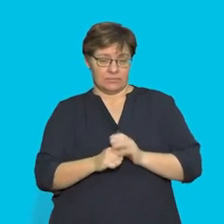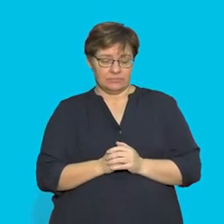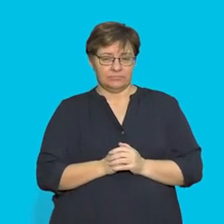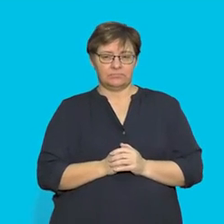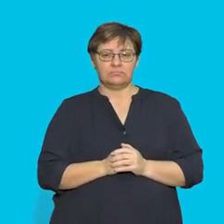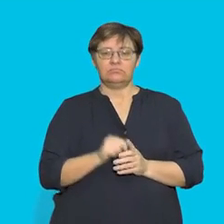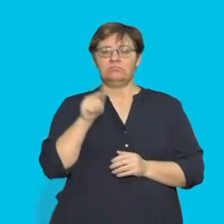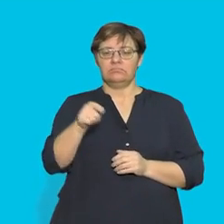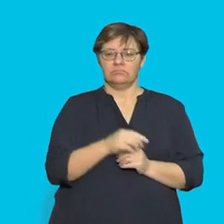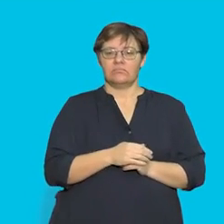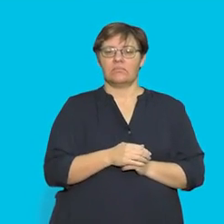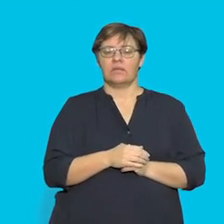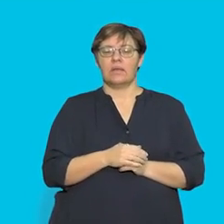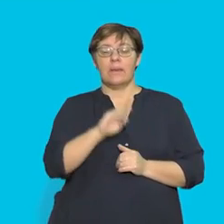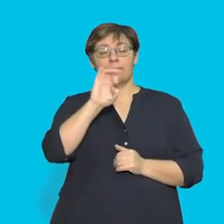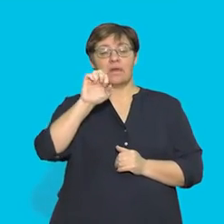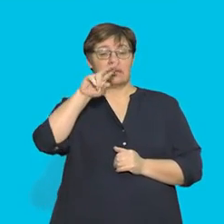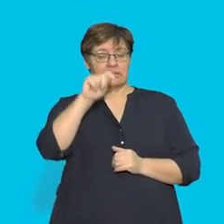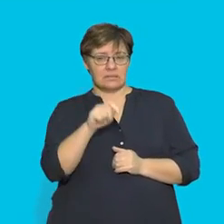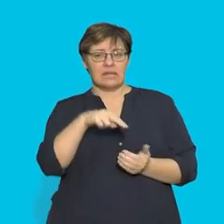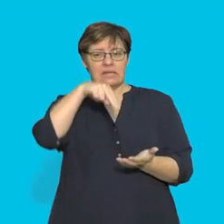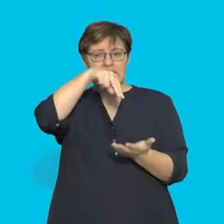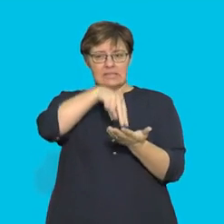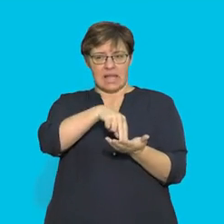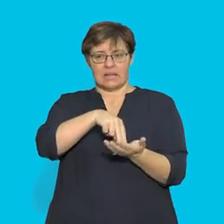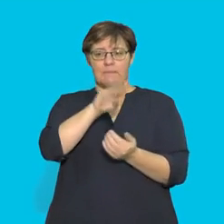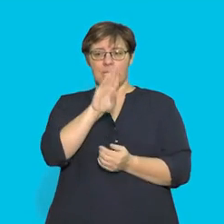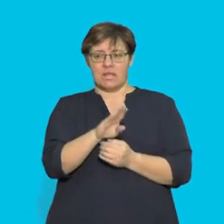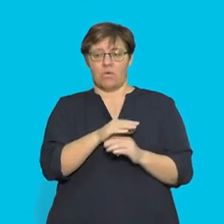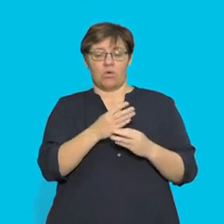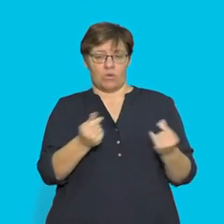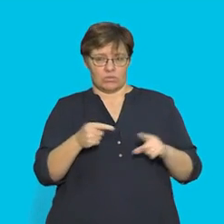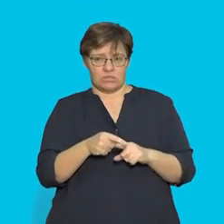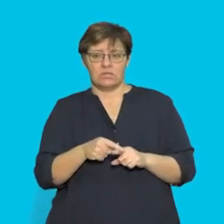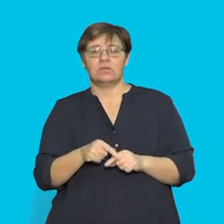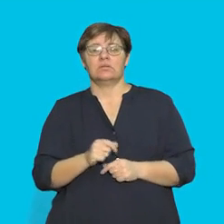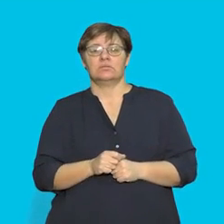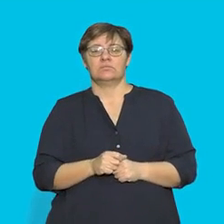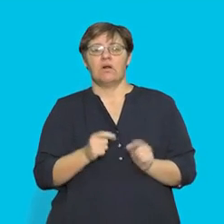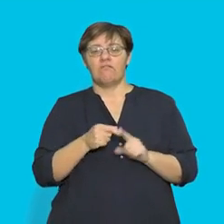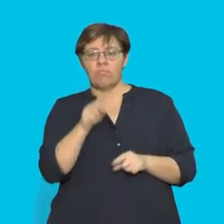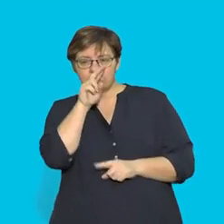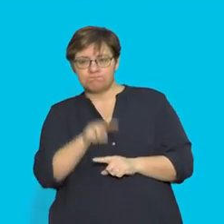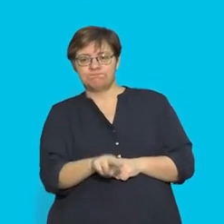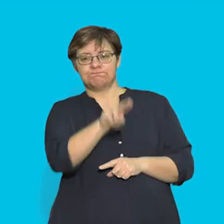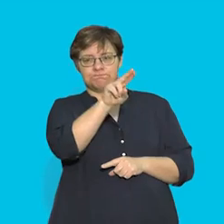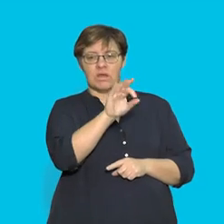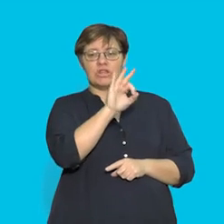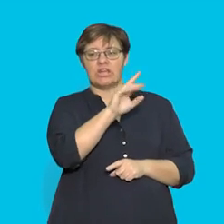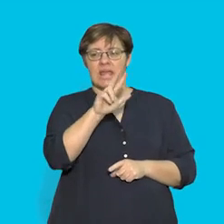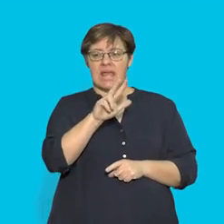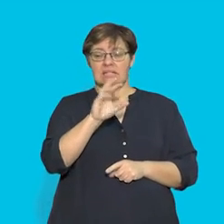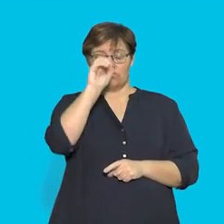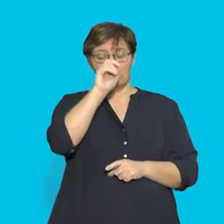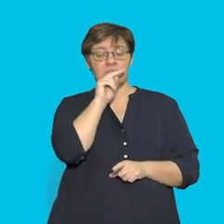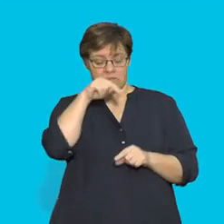this example, bird stands at a point B on the ground. The angle of elevation to the top of the cliff from B is